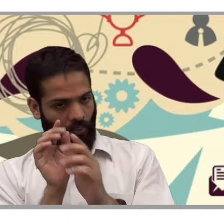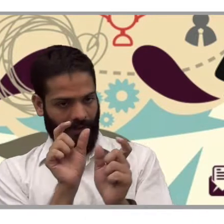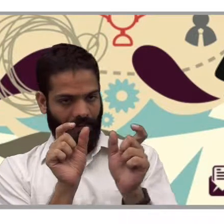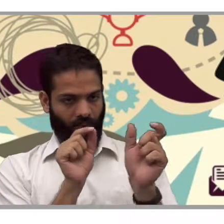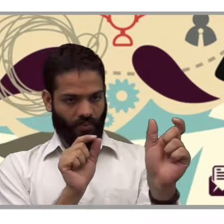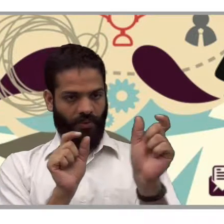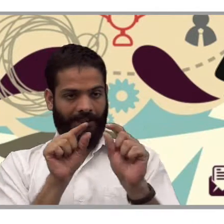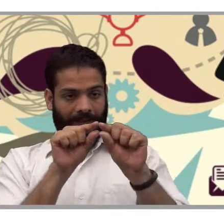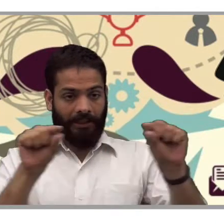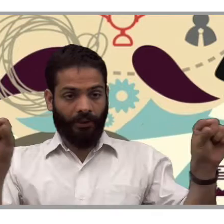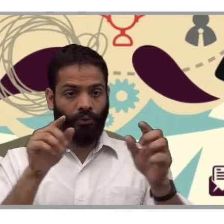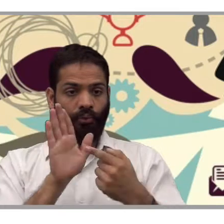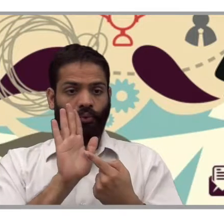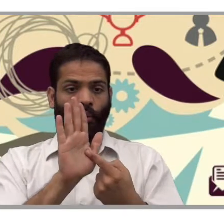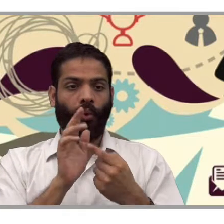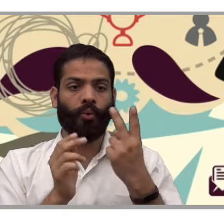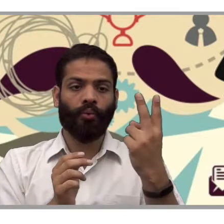final.